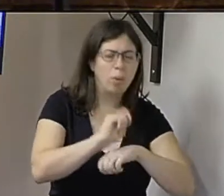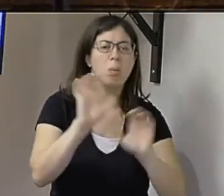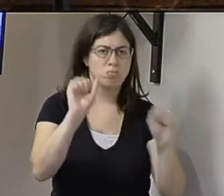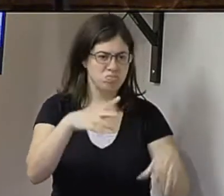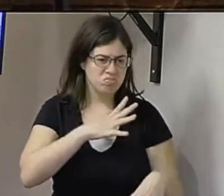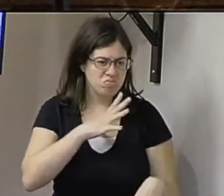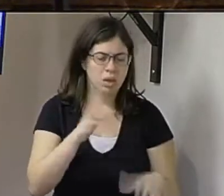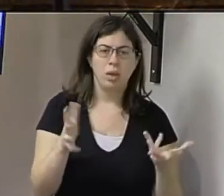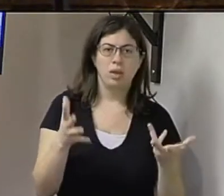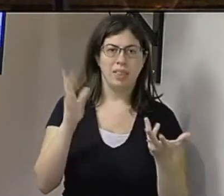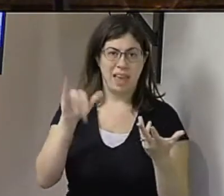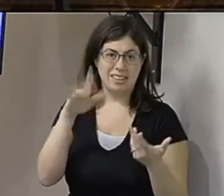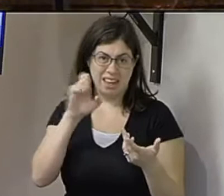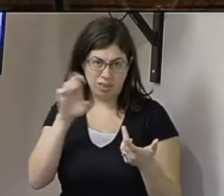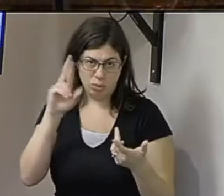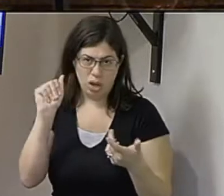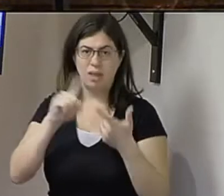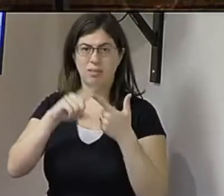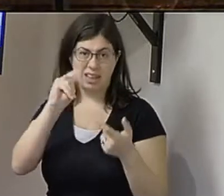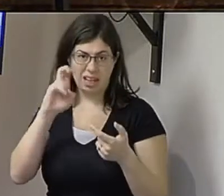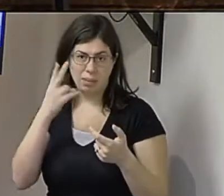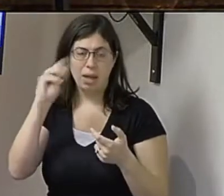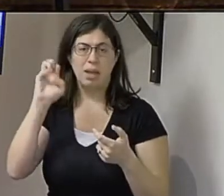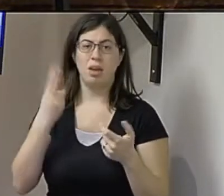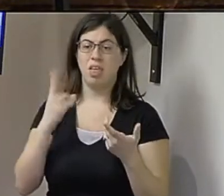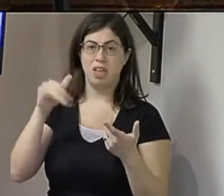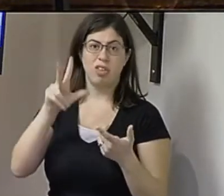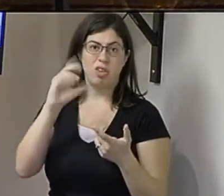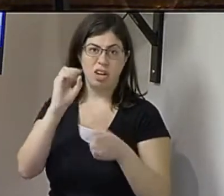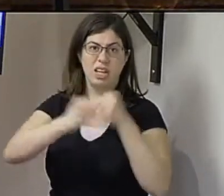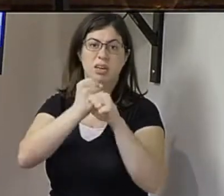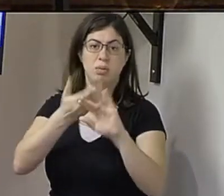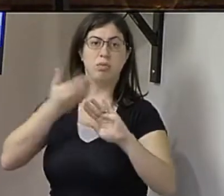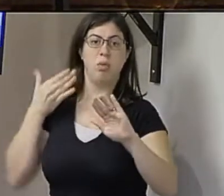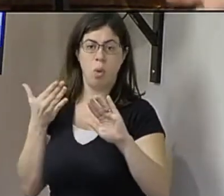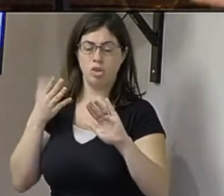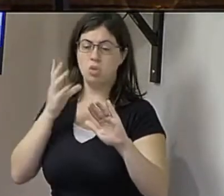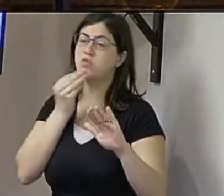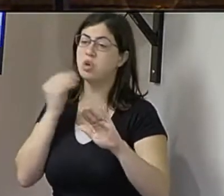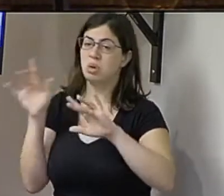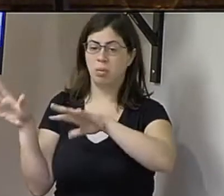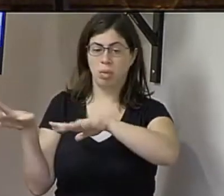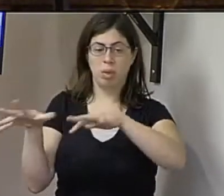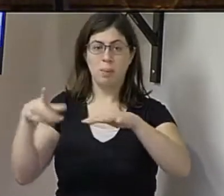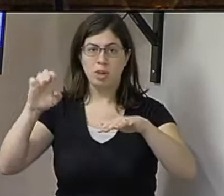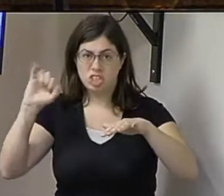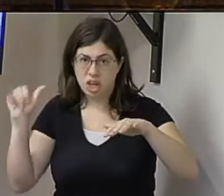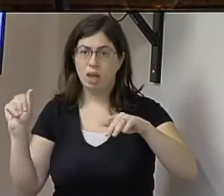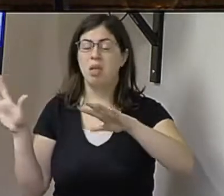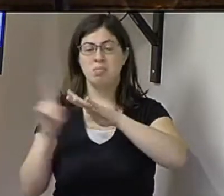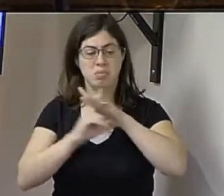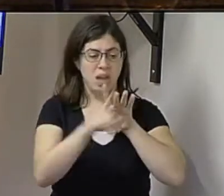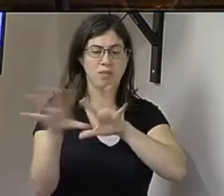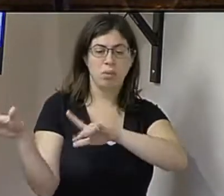book of Ezra, in Nehemiah. That was 30 years before the events of this book. So some Jews have already left Persia and kind of gone